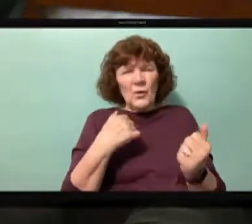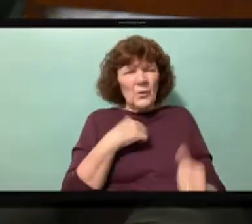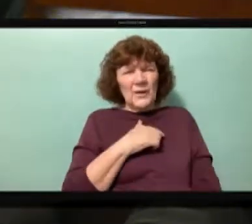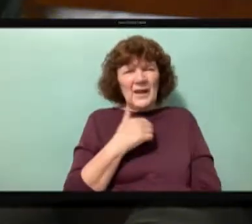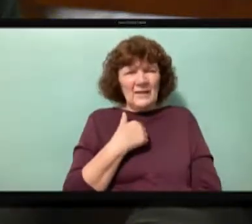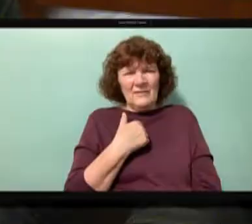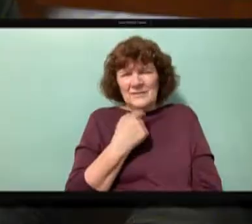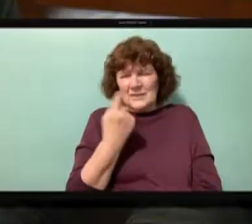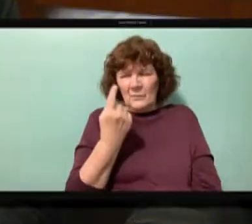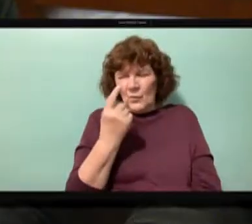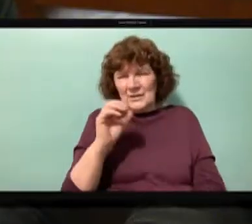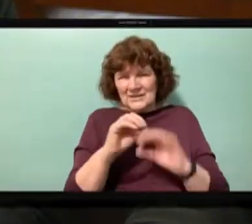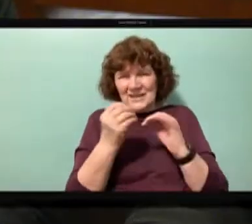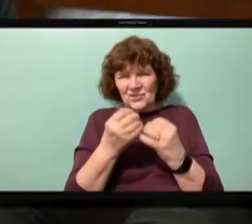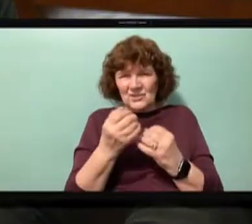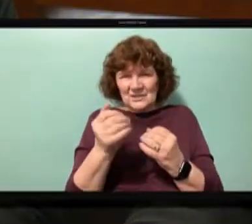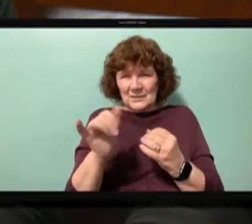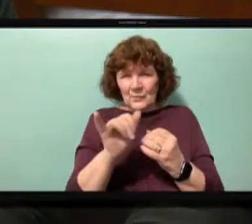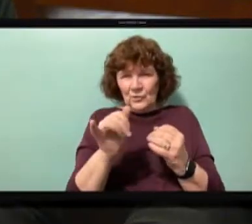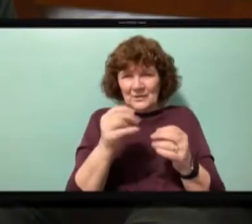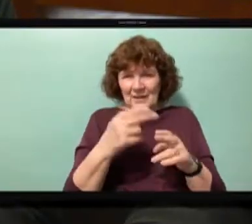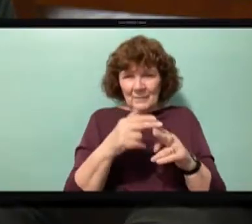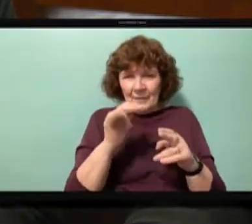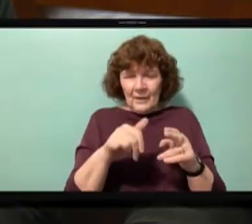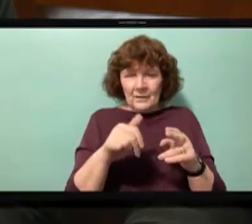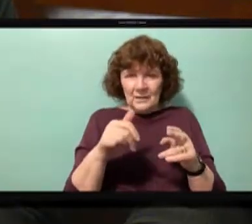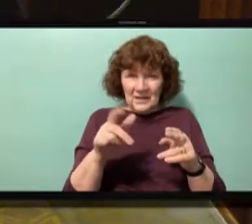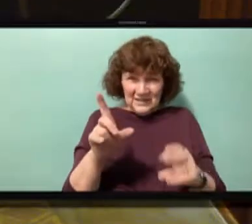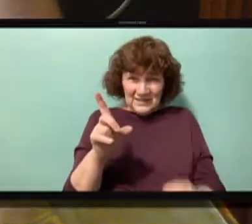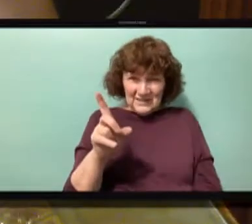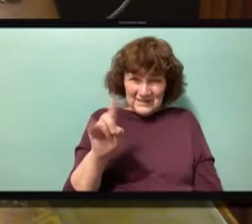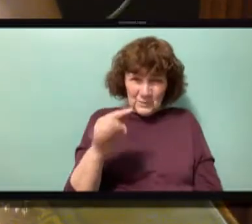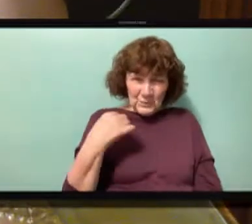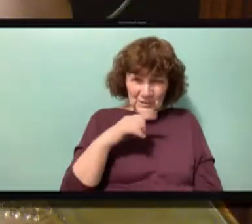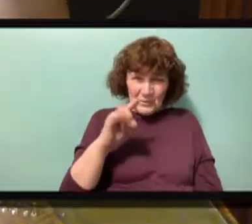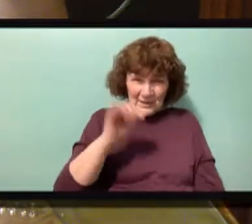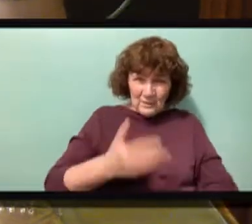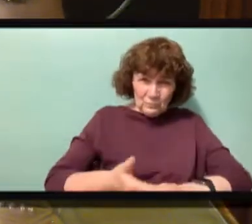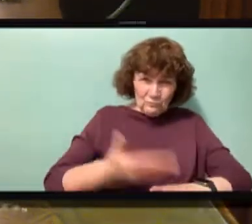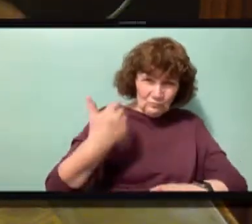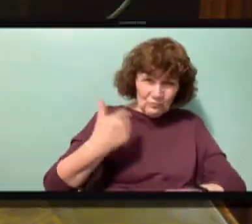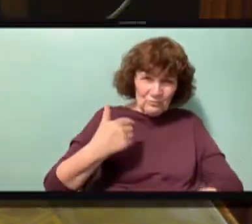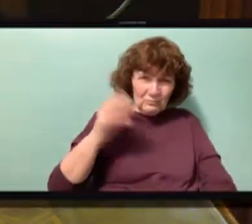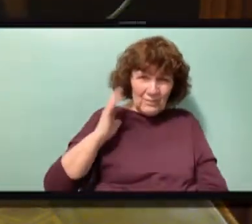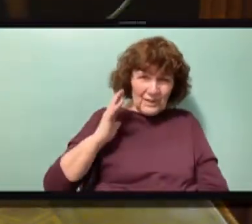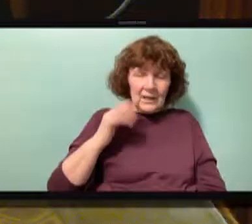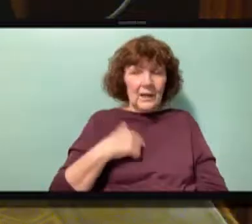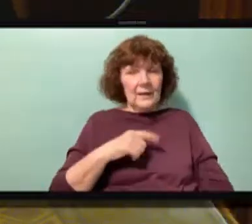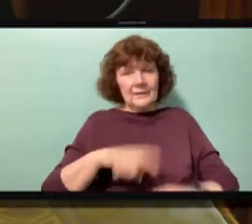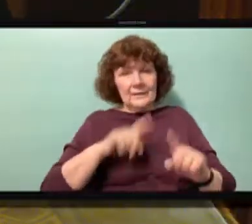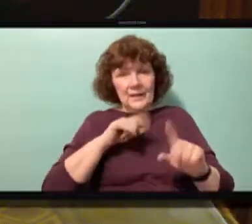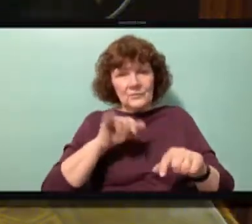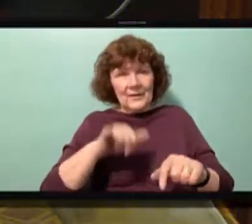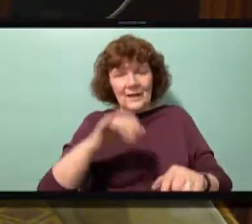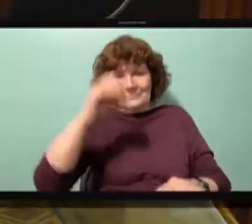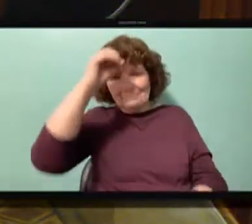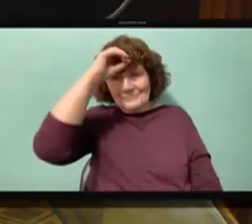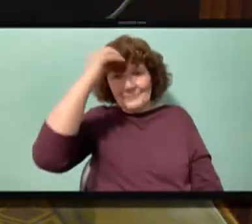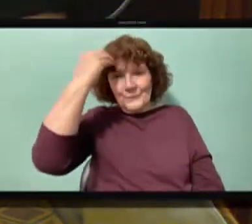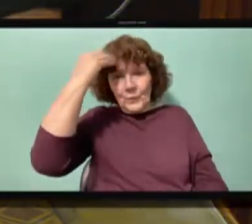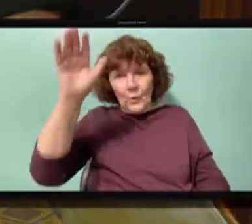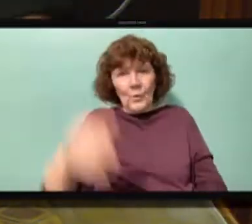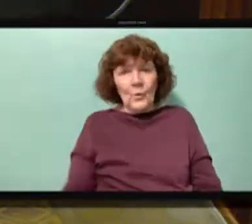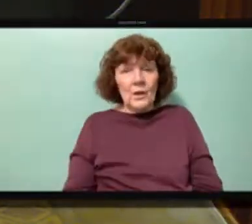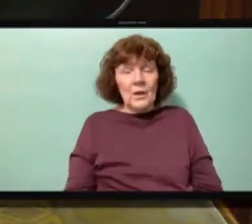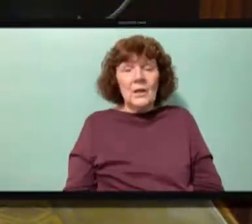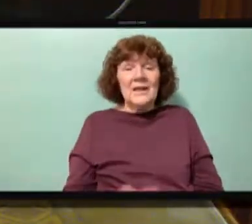work like this? Hadn't we already done that previously? No, I can't answer that. Okay. I don't know. I don't think we did. If